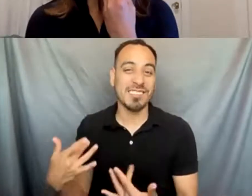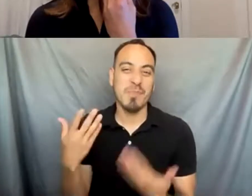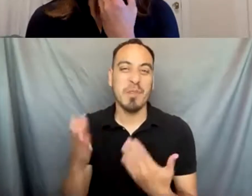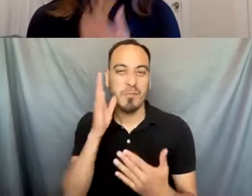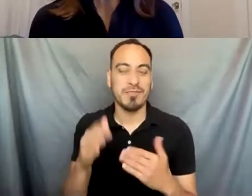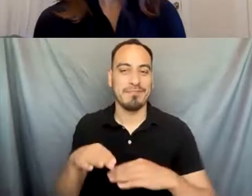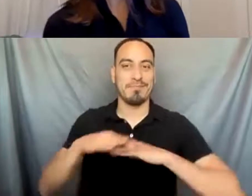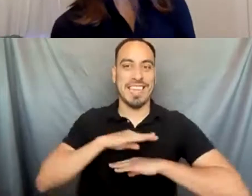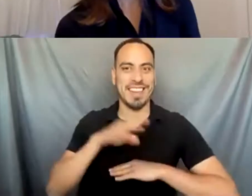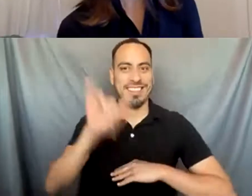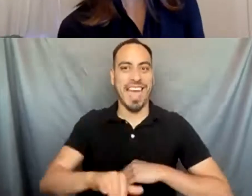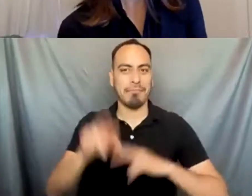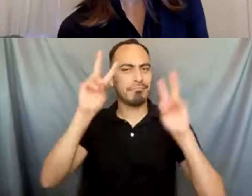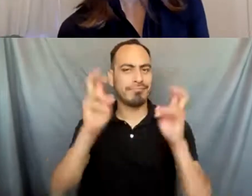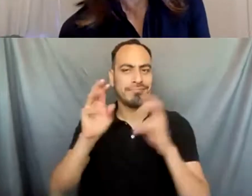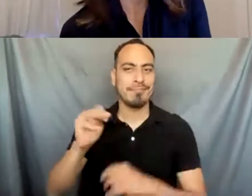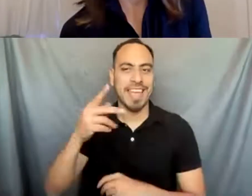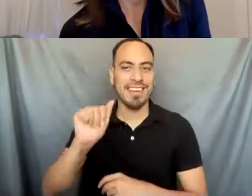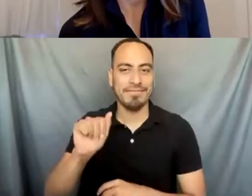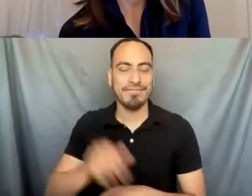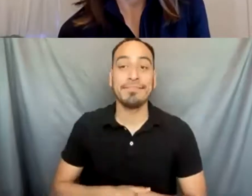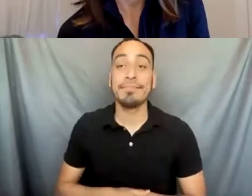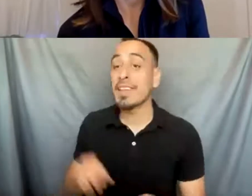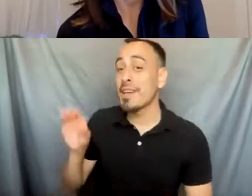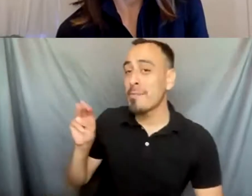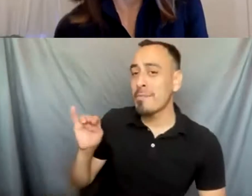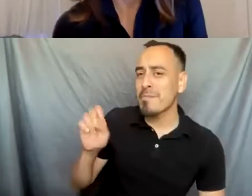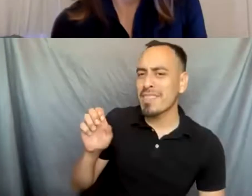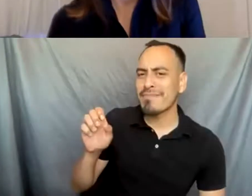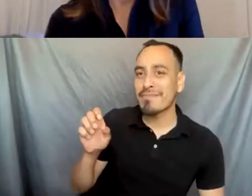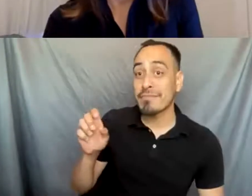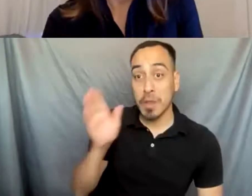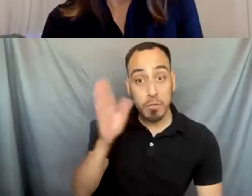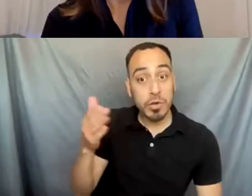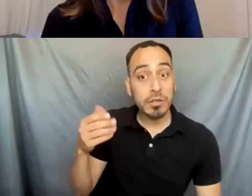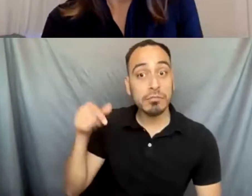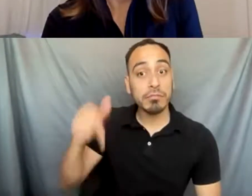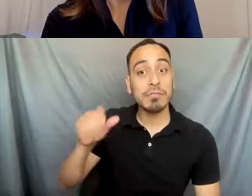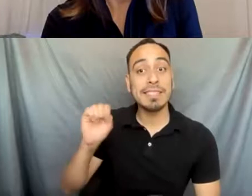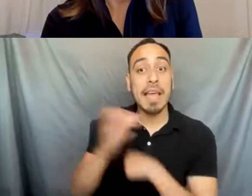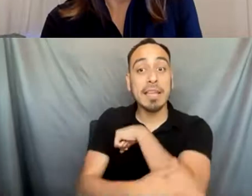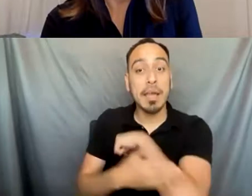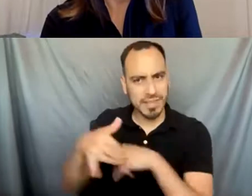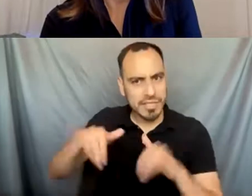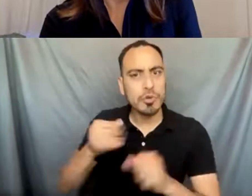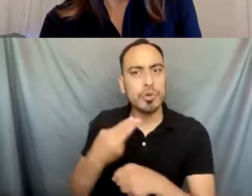Thank you, Nick. Would the county still have the dashboard up after June 15th?